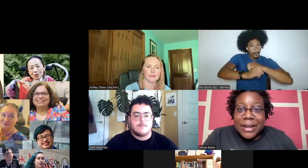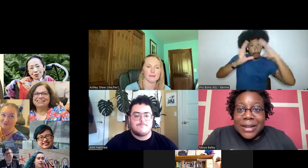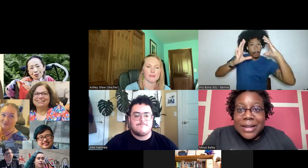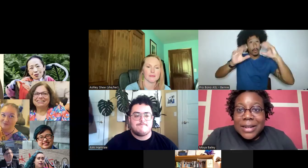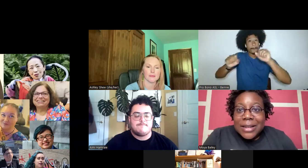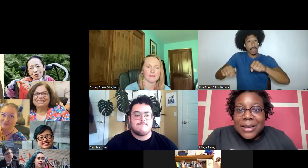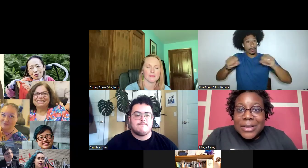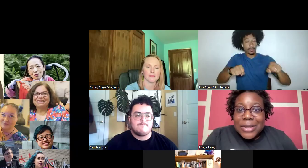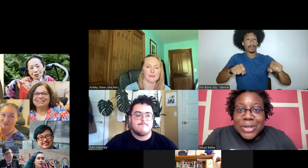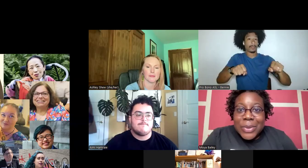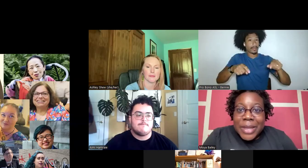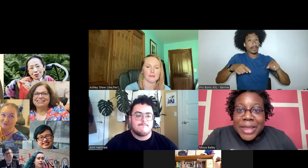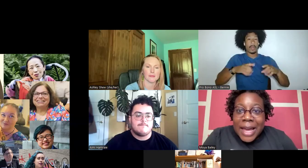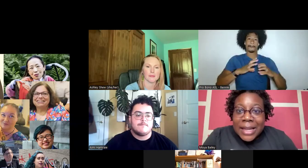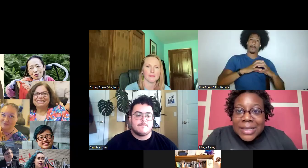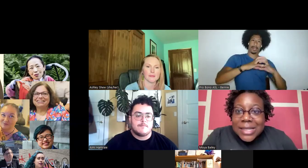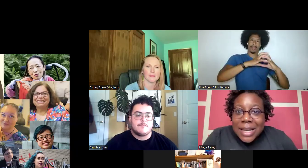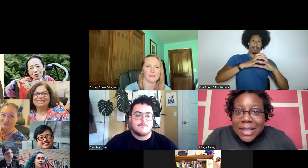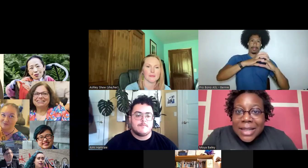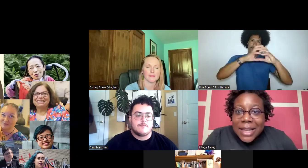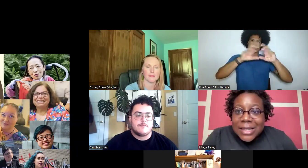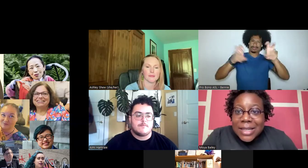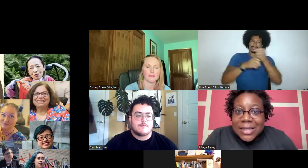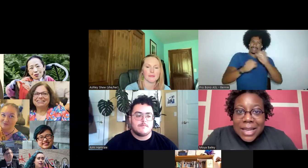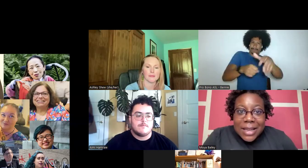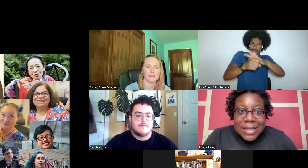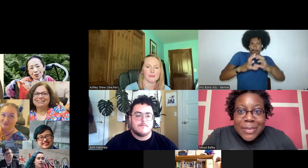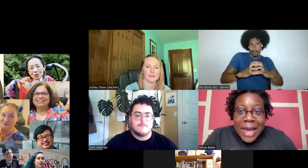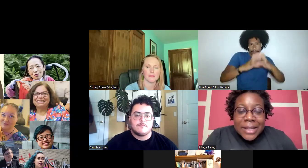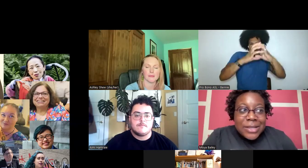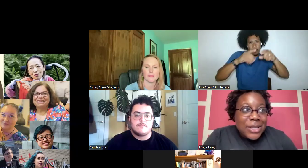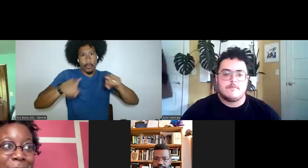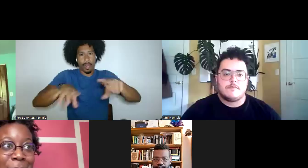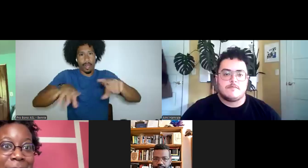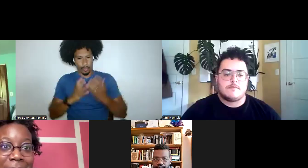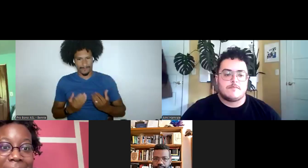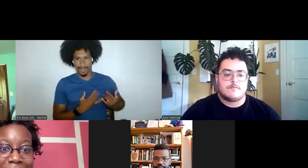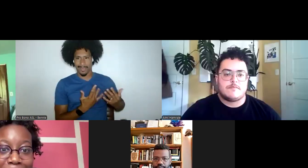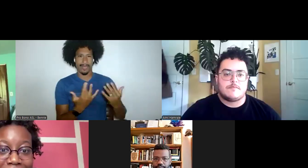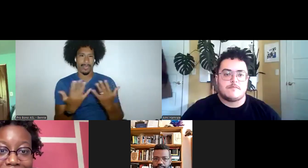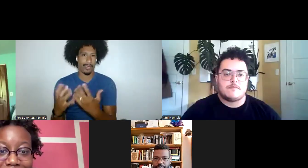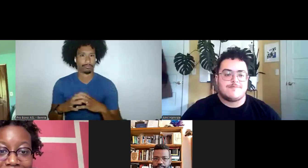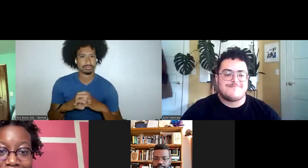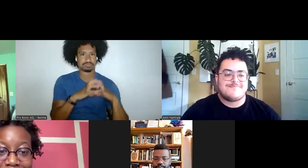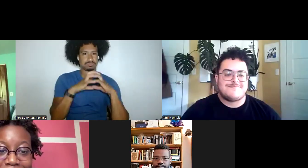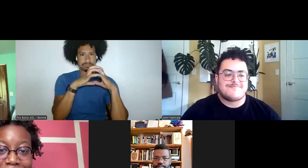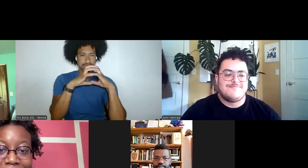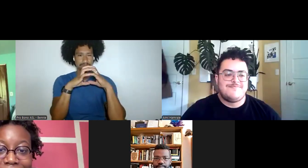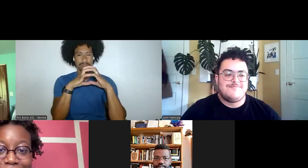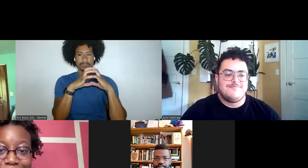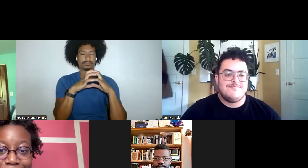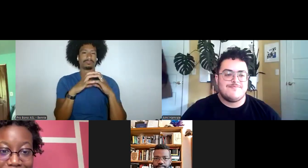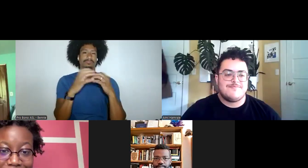on fire. So with that, I'd like to take us back to Amy to talk a bit